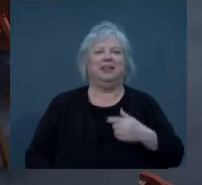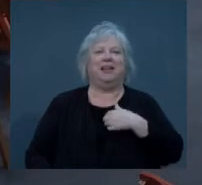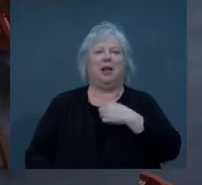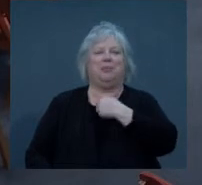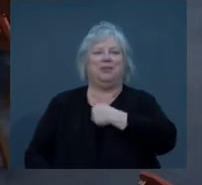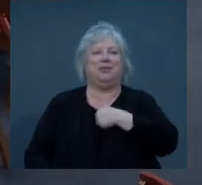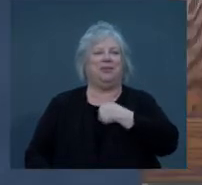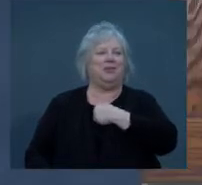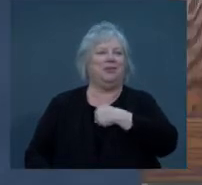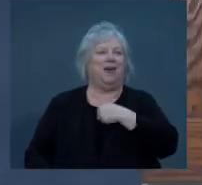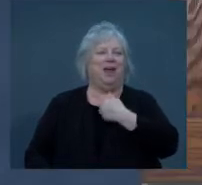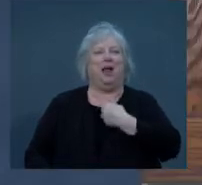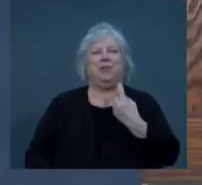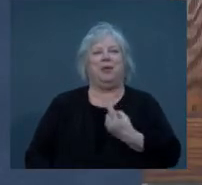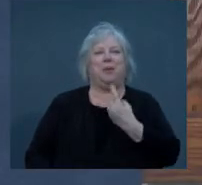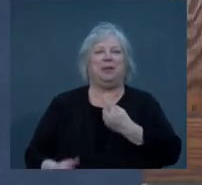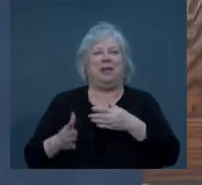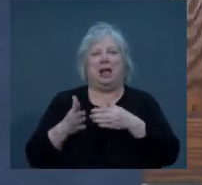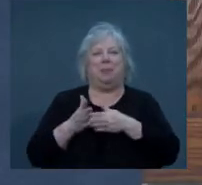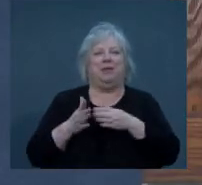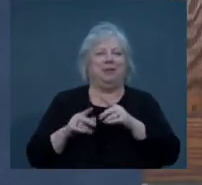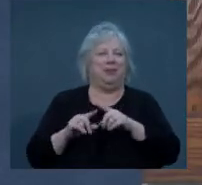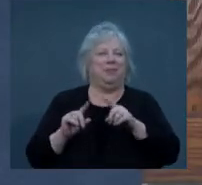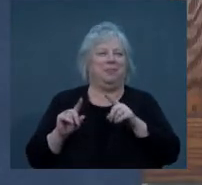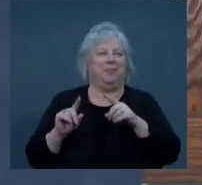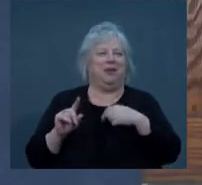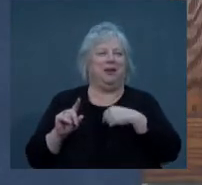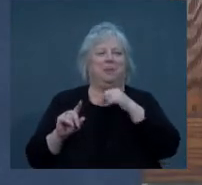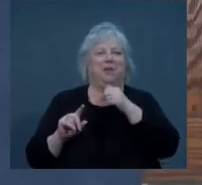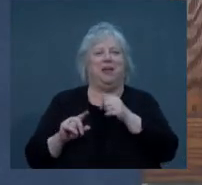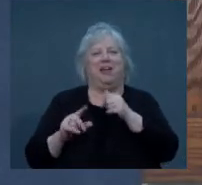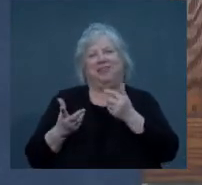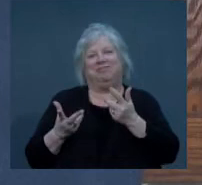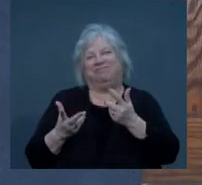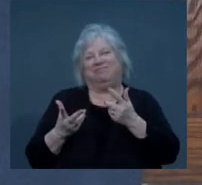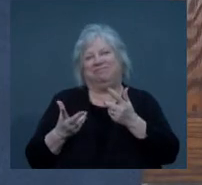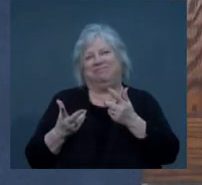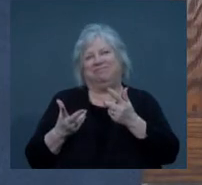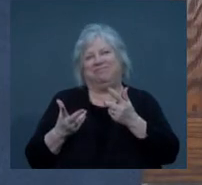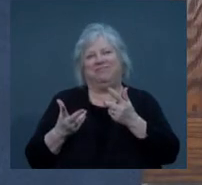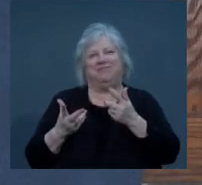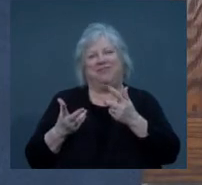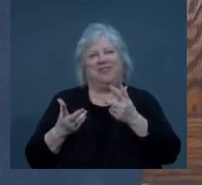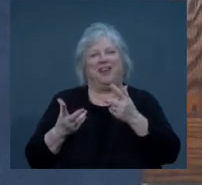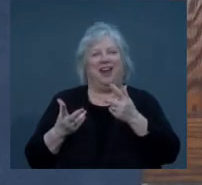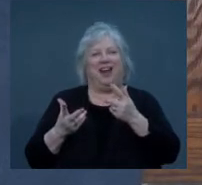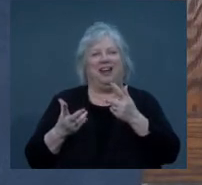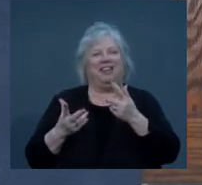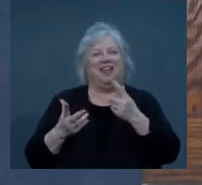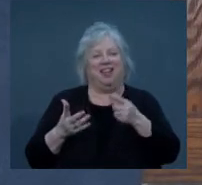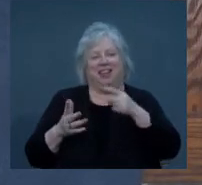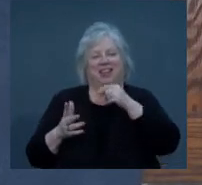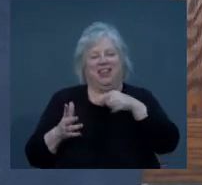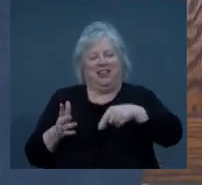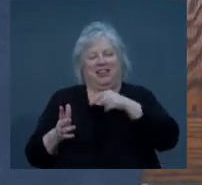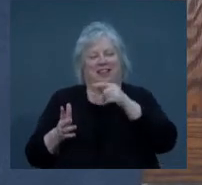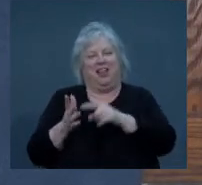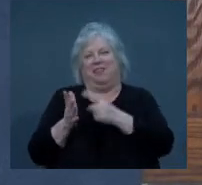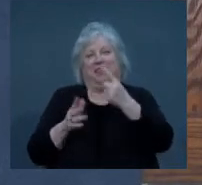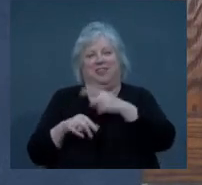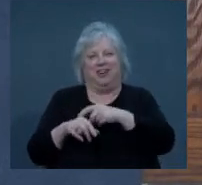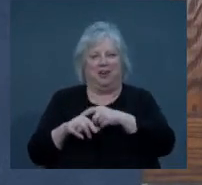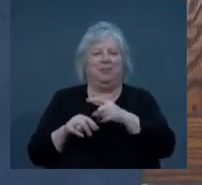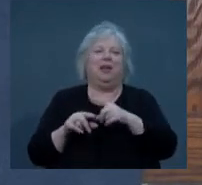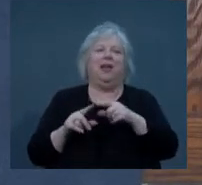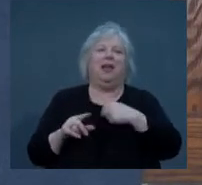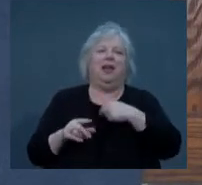I'm sorry I'm the only opposition, but I'm not unaccustomed to that situation. I'm Ruth Bell with the League of